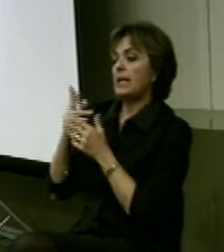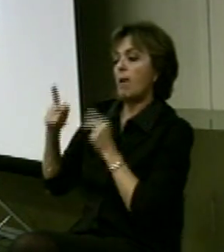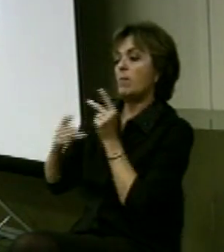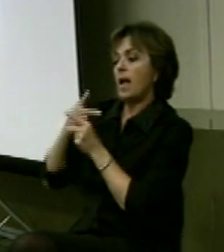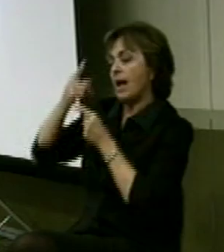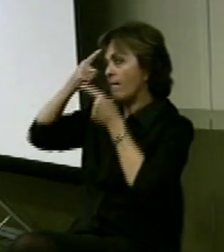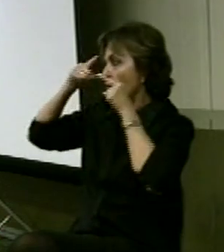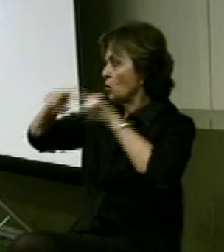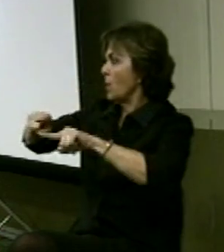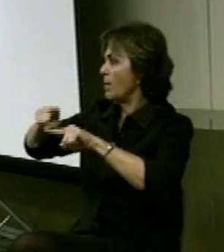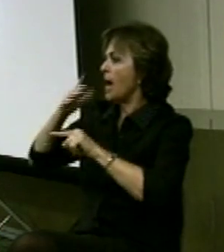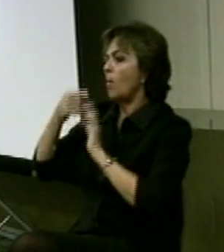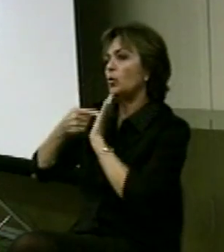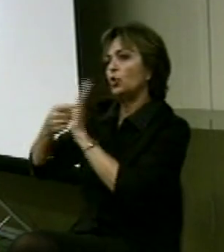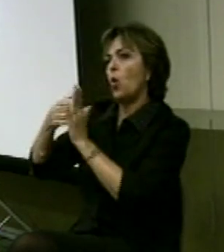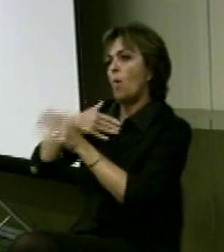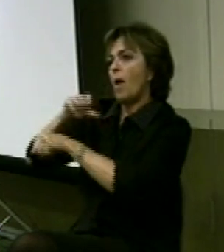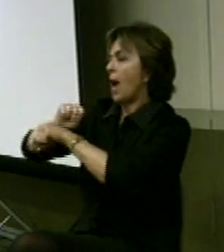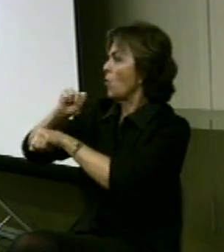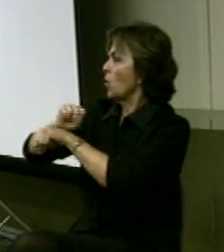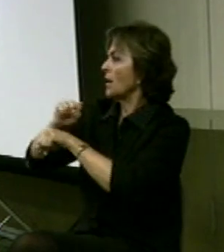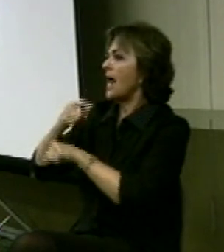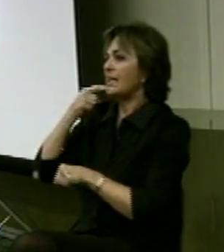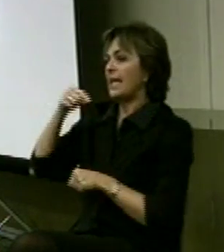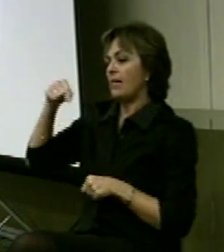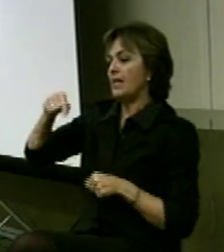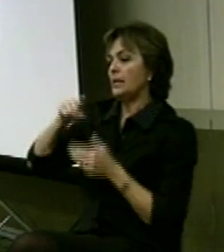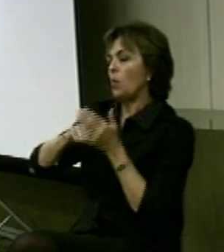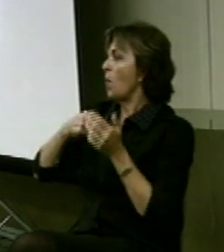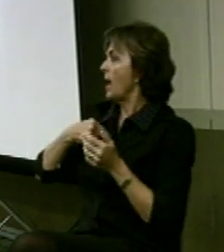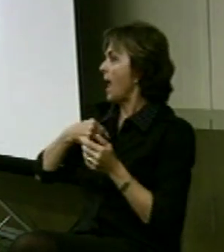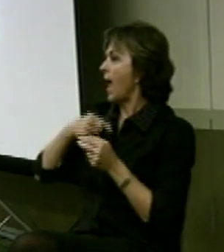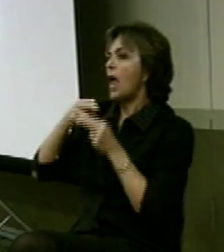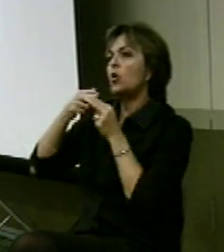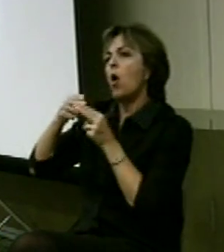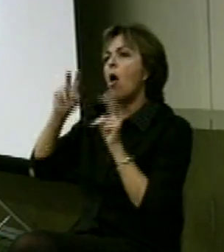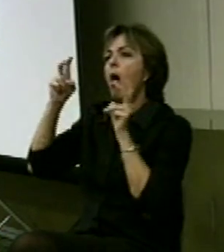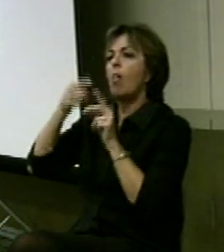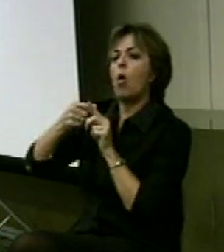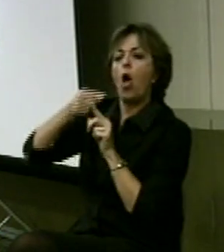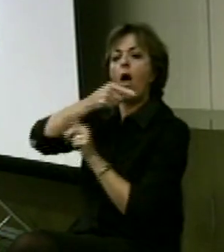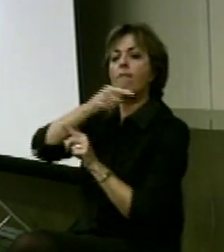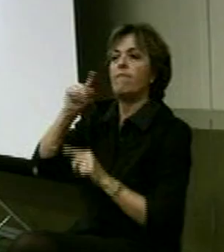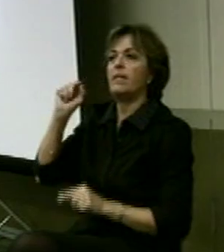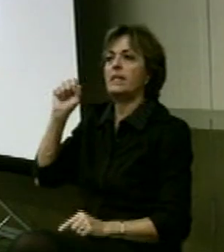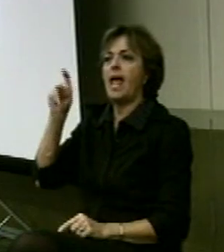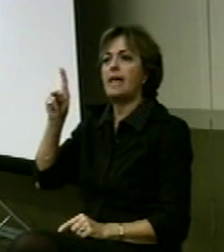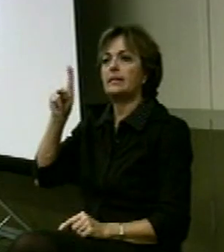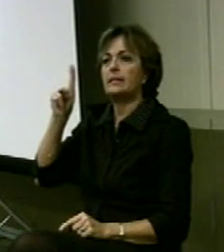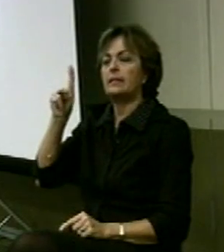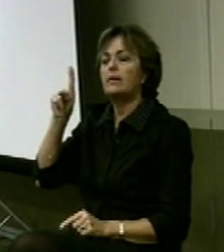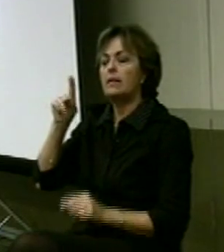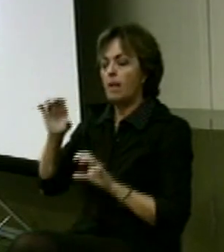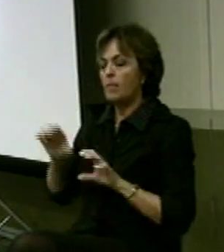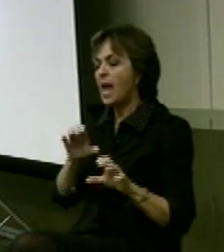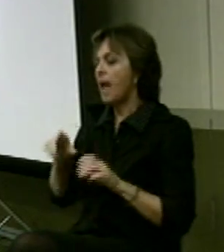have like some kind of agreement, I'll show them my work and I'll say, this is what I called off-task behavior. This is what I